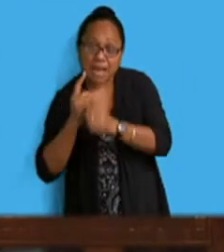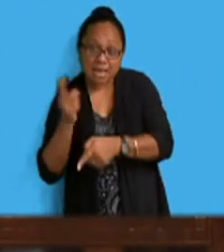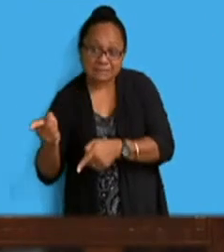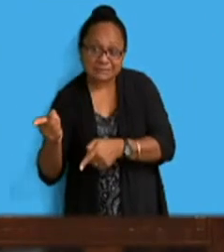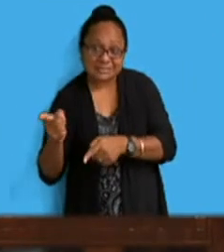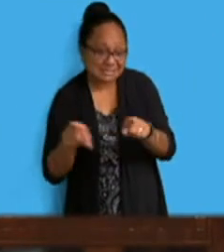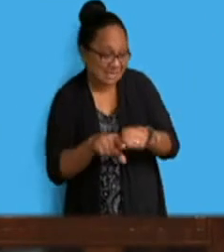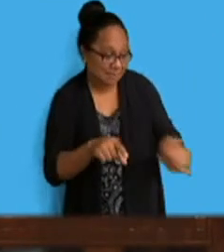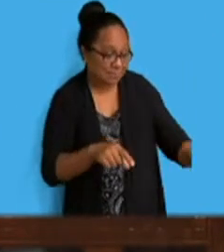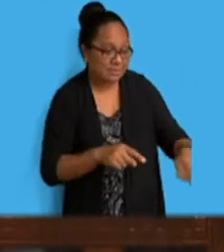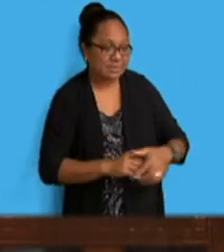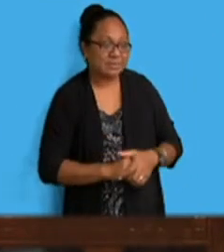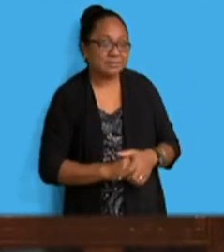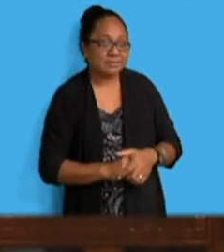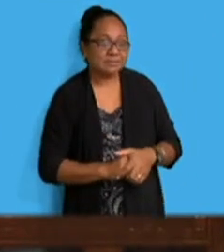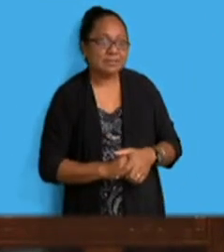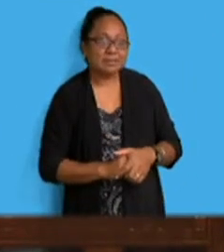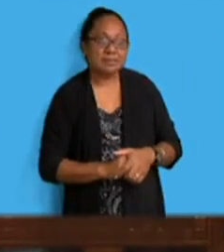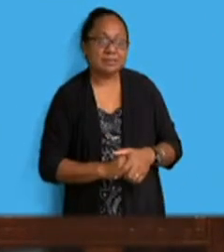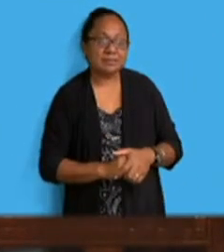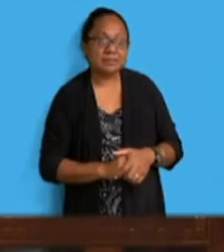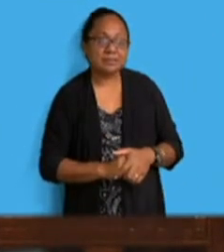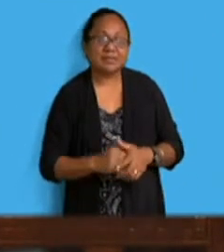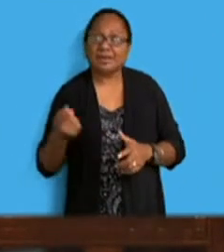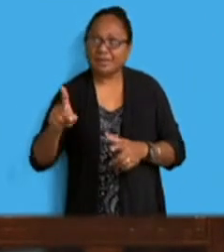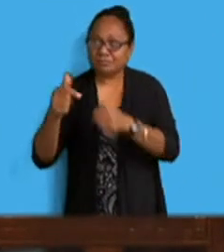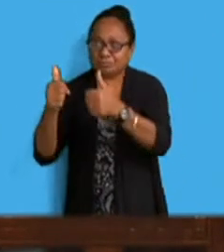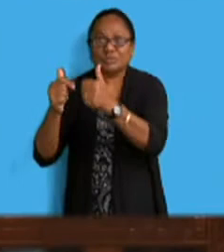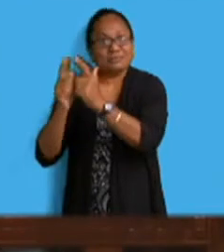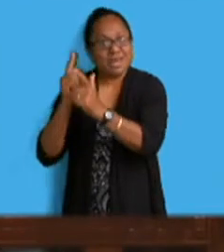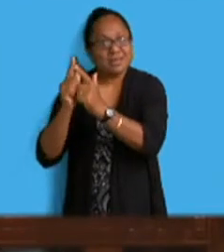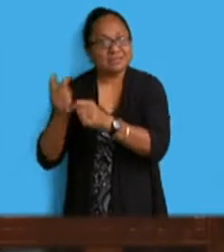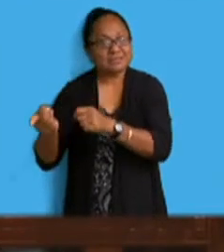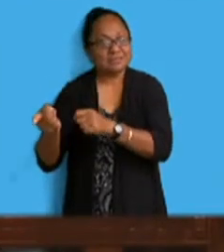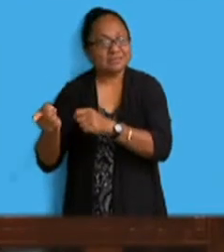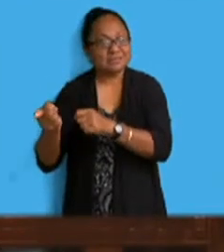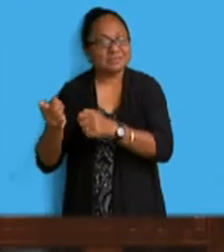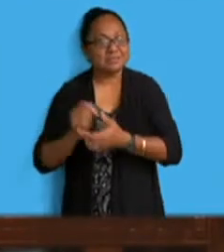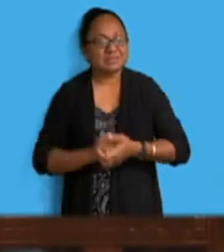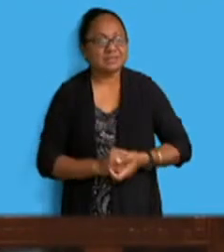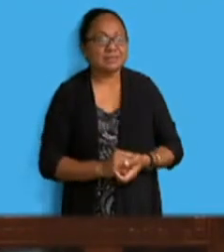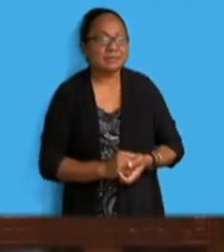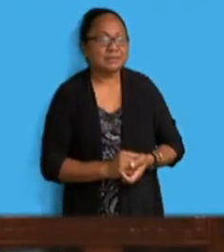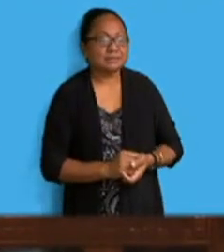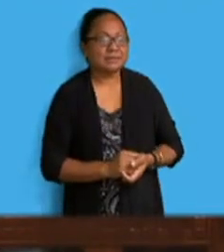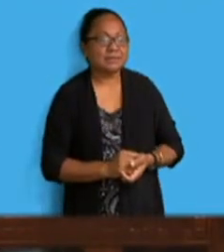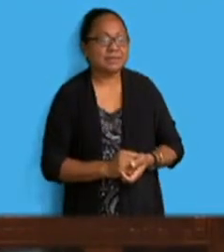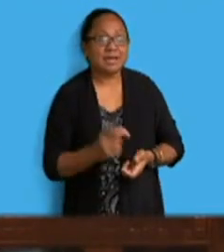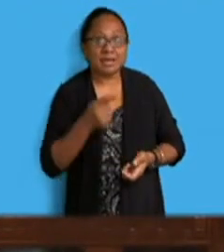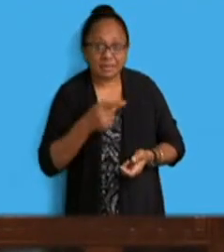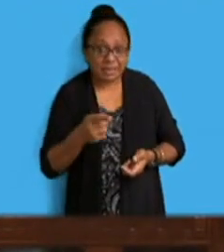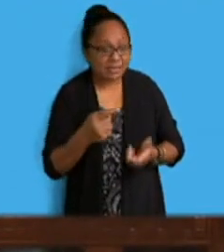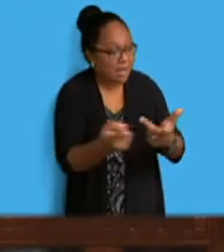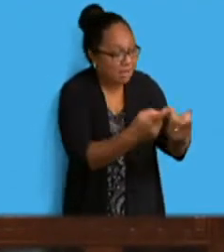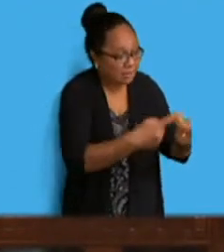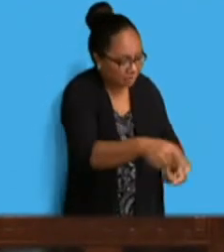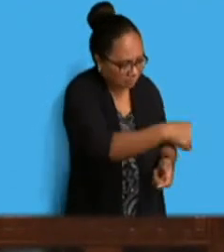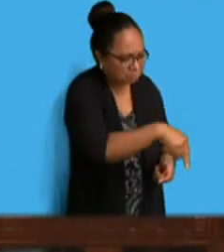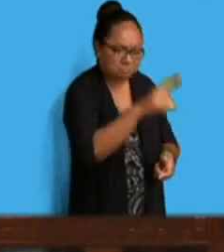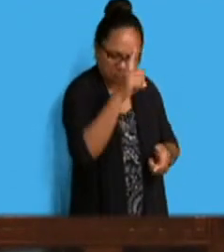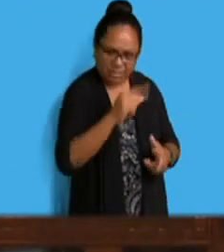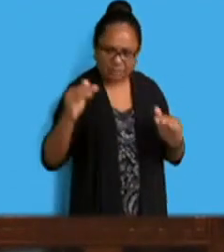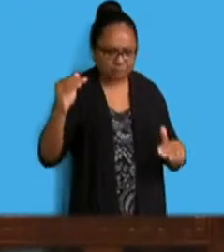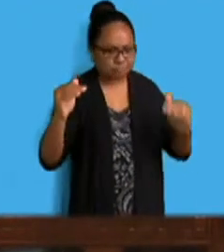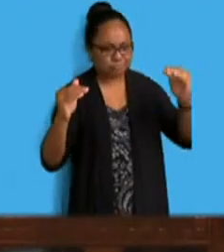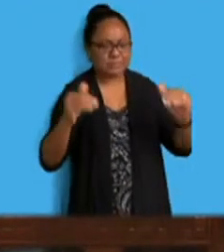in year 8 and quality pass rate, then I can't see any reason why schools in urban areas